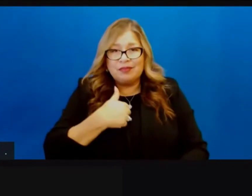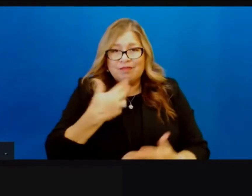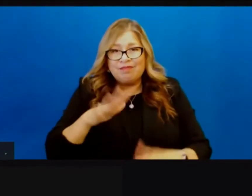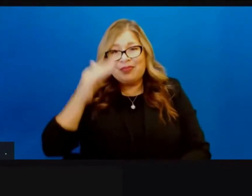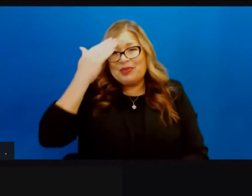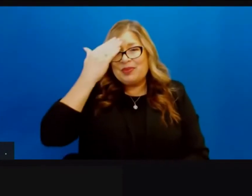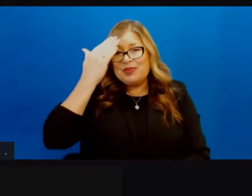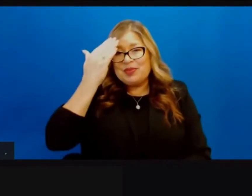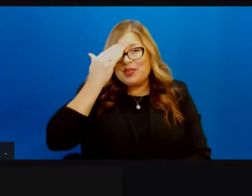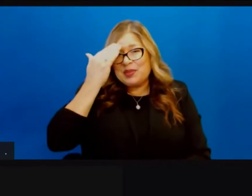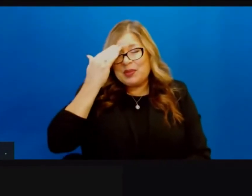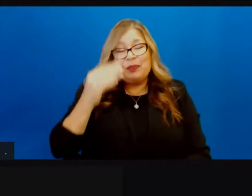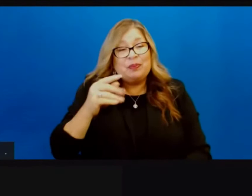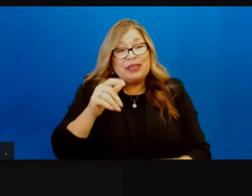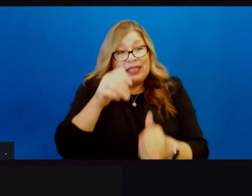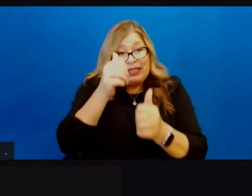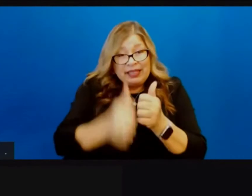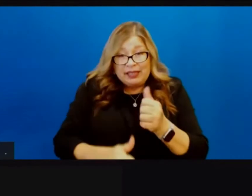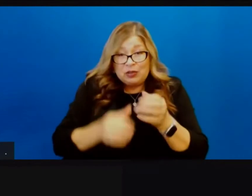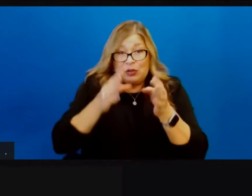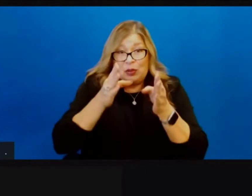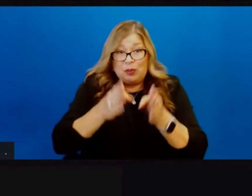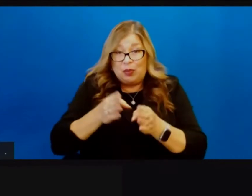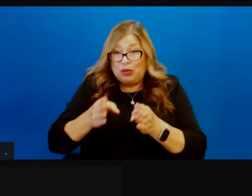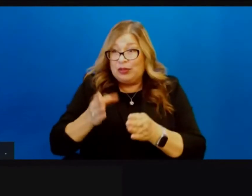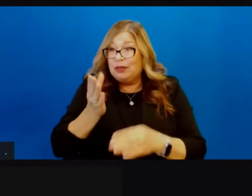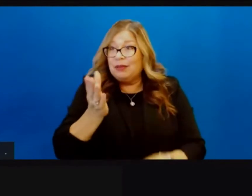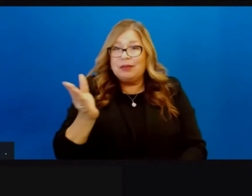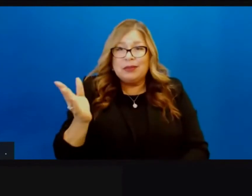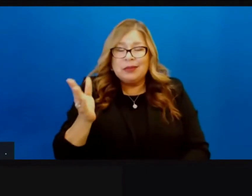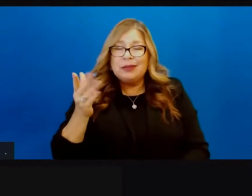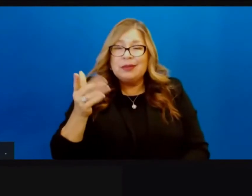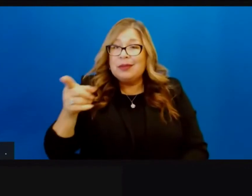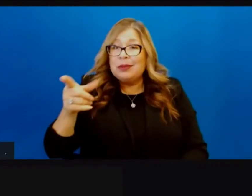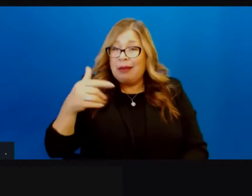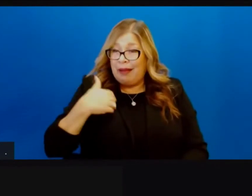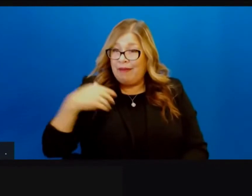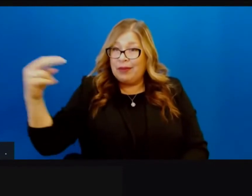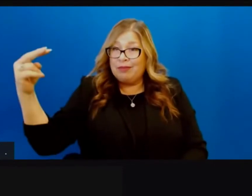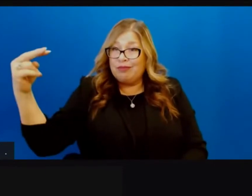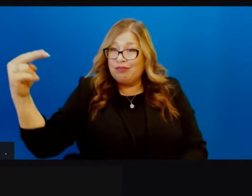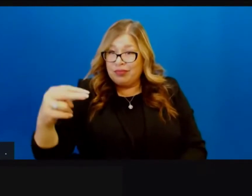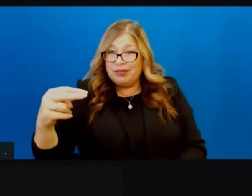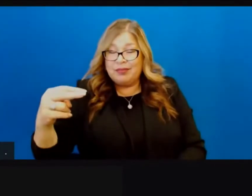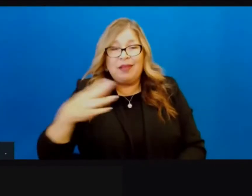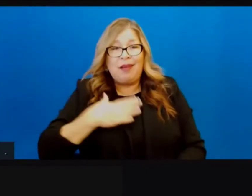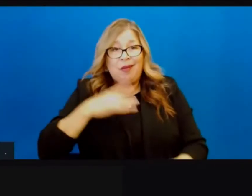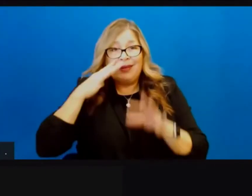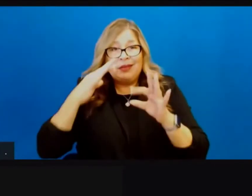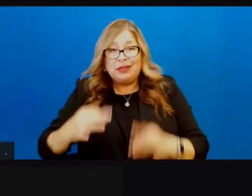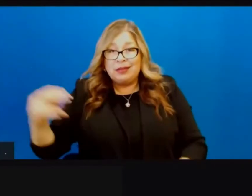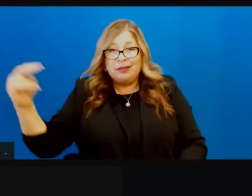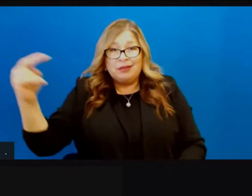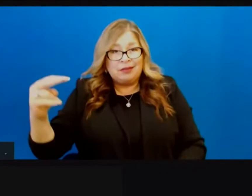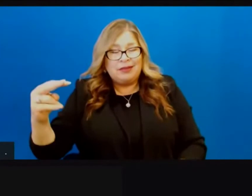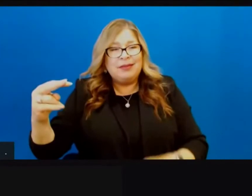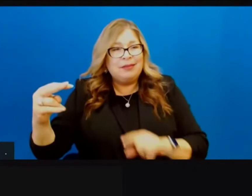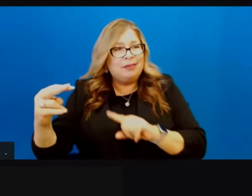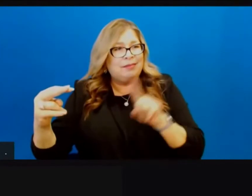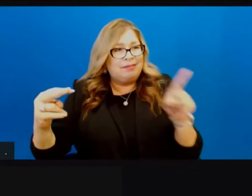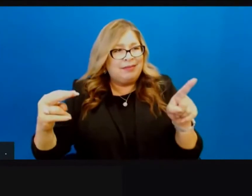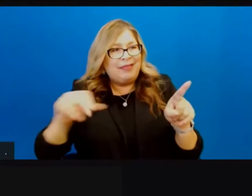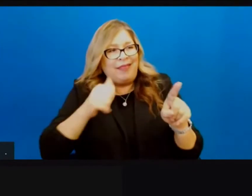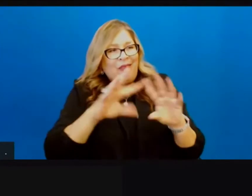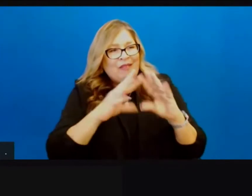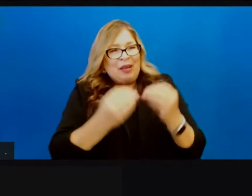for each person out there who may have one view of the decision today, that there's another